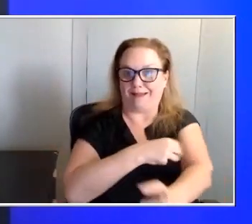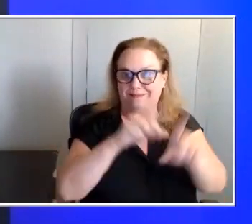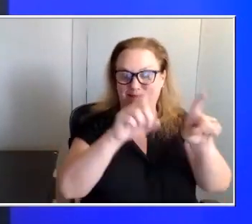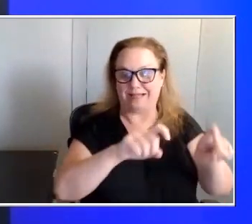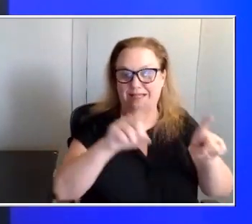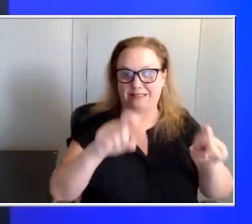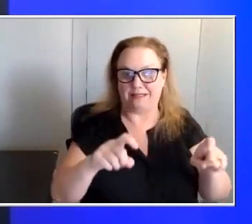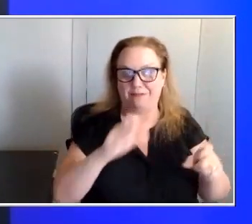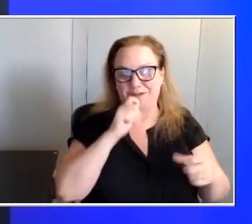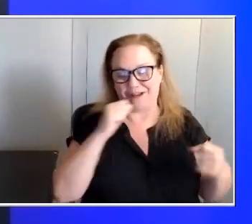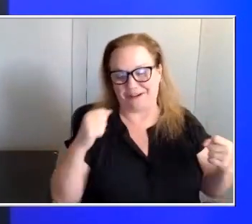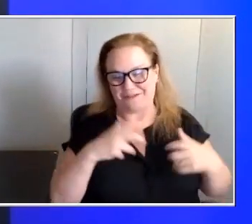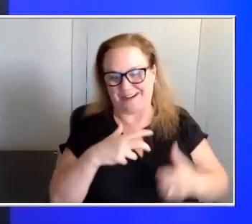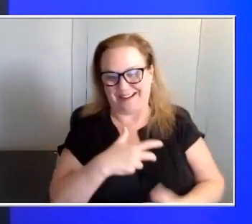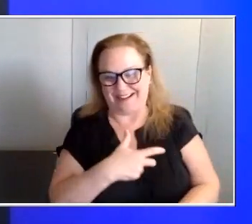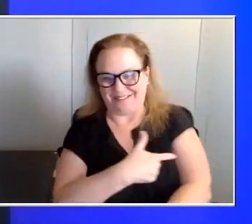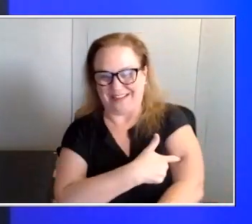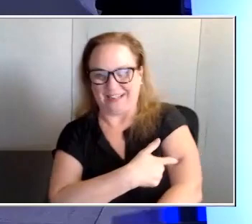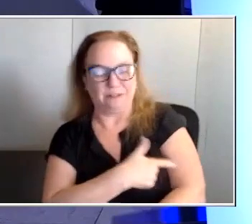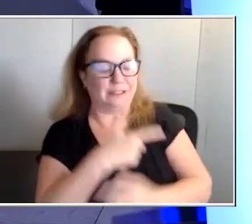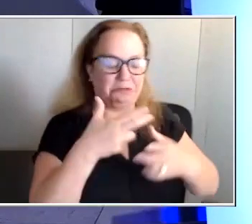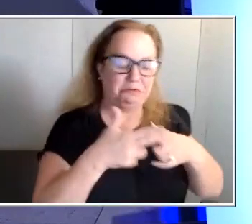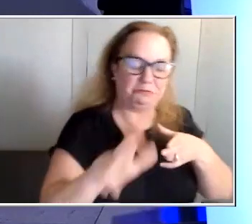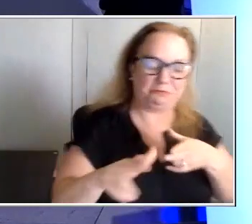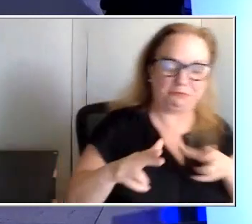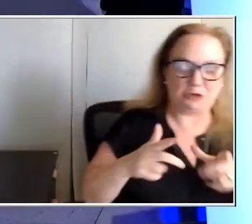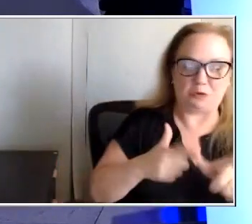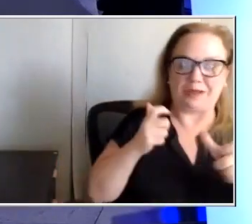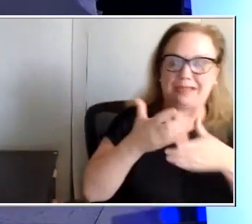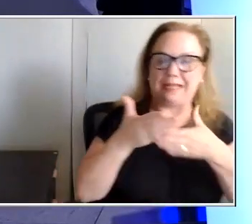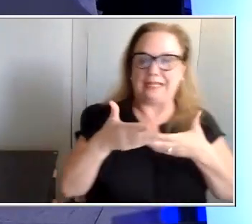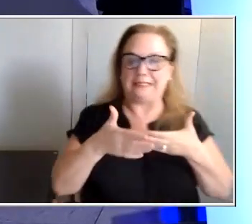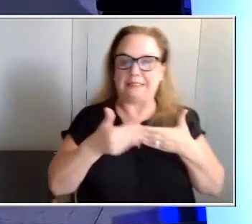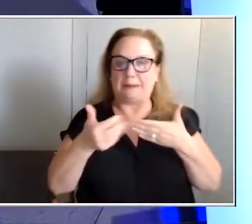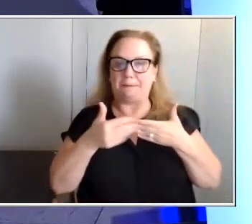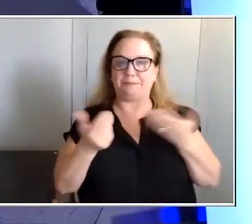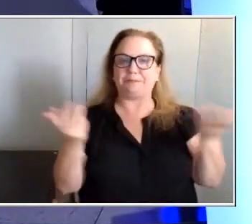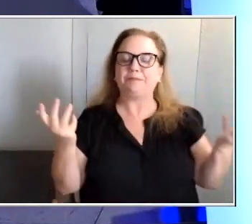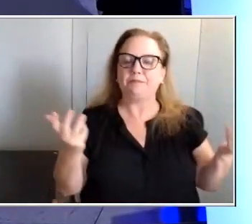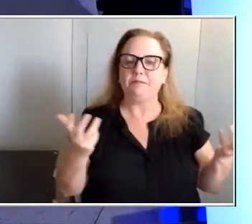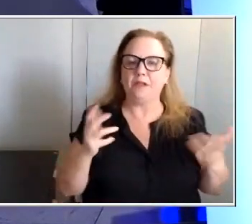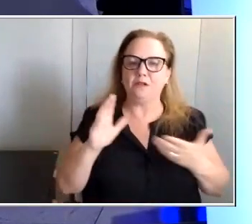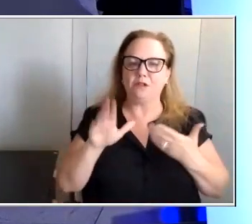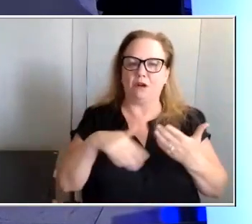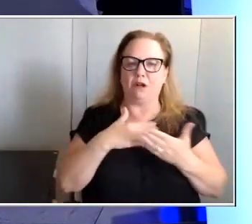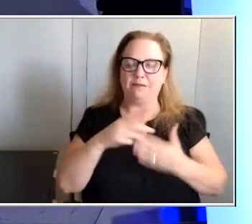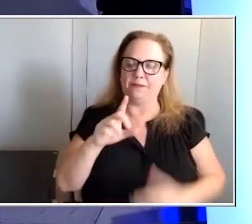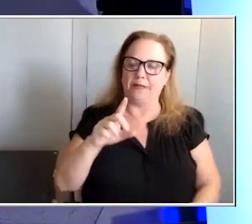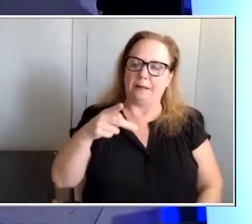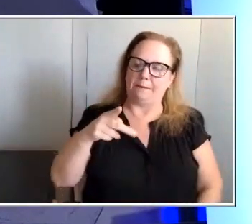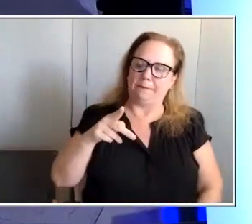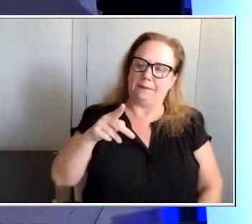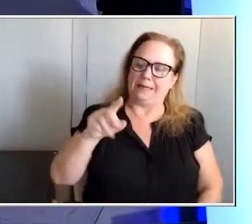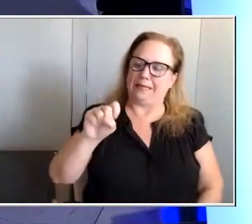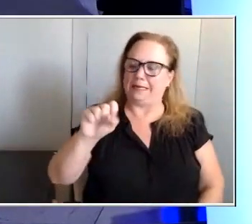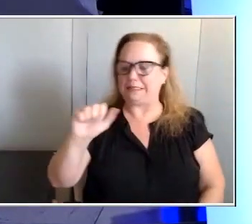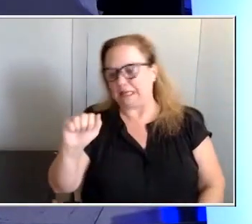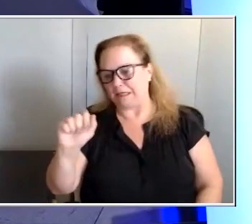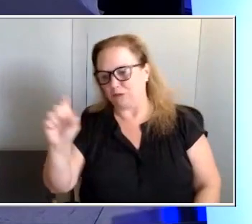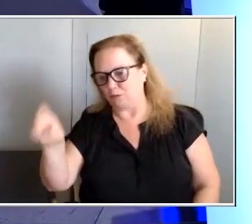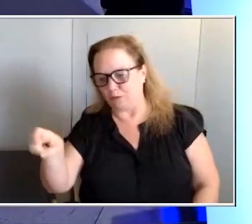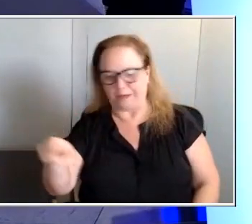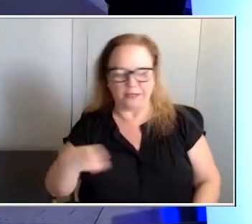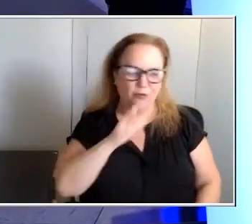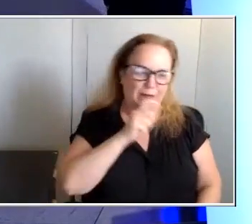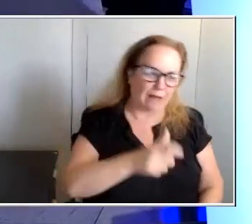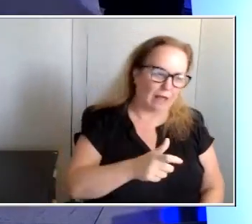afraid of needles, quick and done. But you know, there's been all this controversy about whether we should be doing PSAs, not doing PSAs. Just so where do